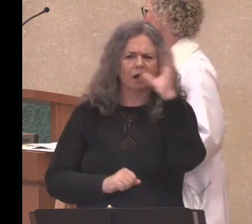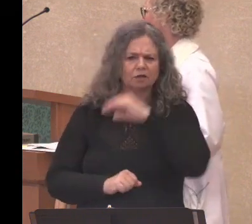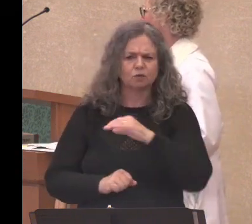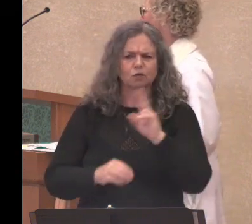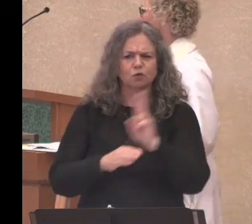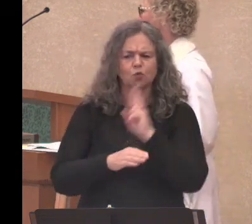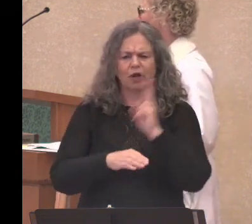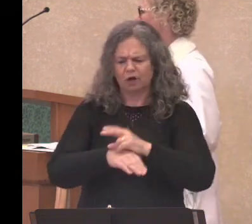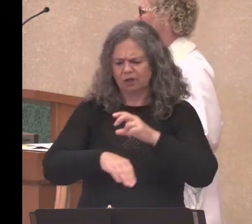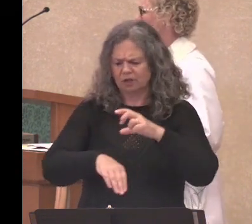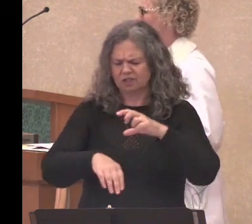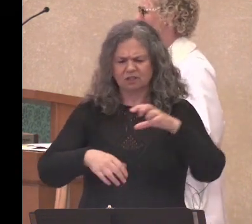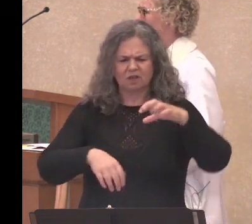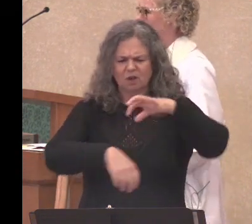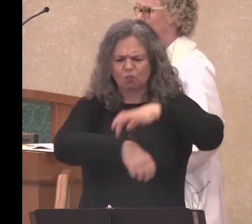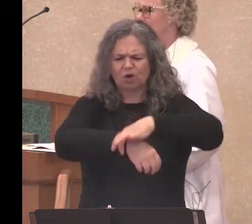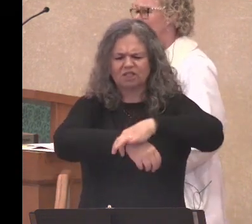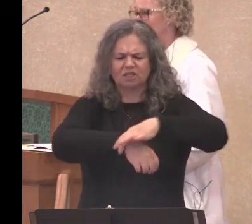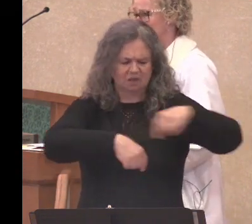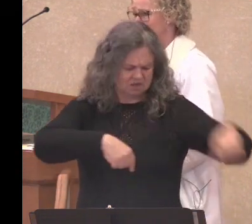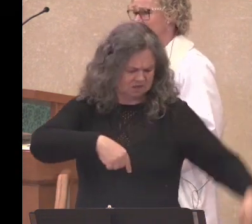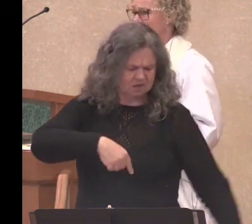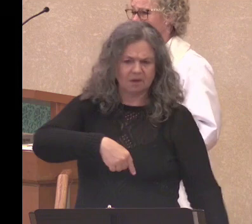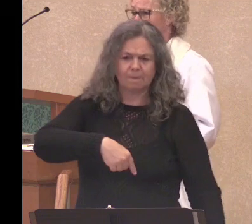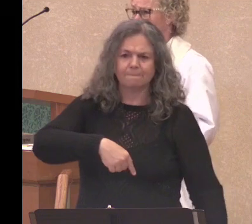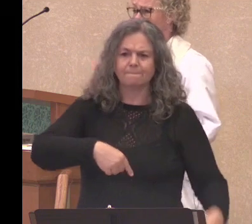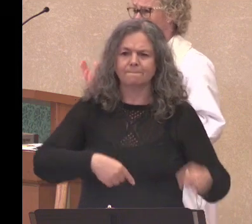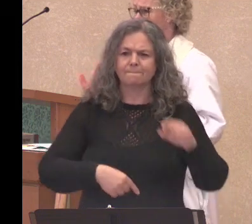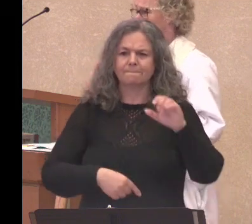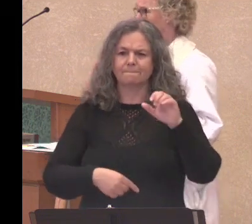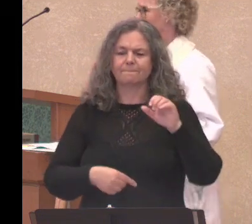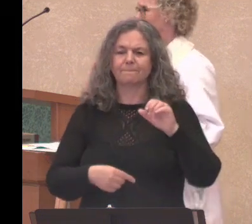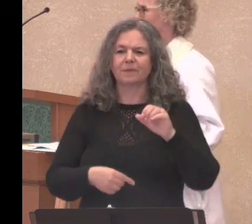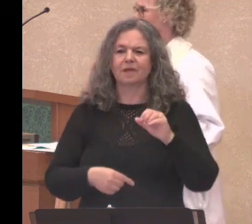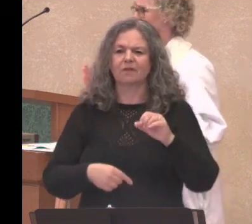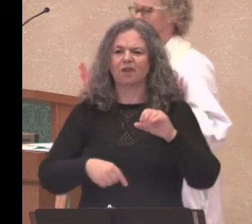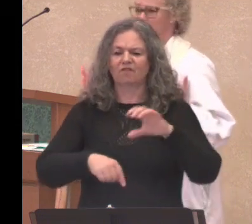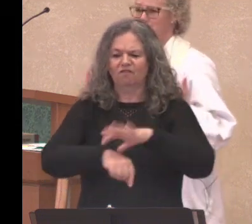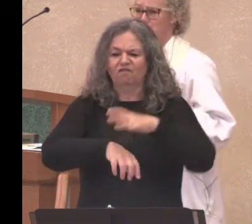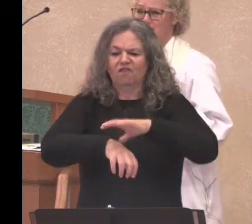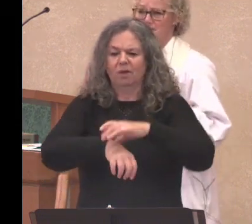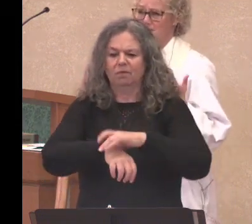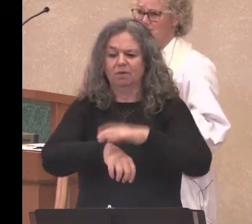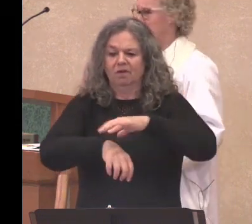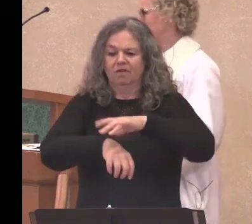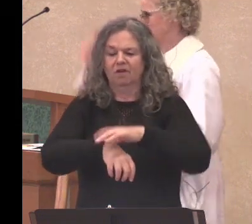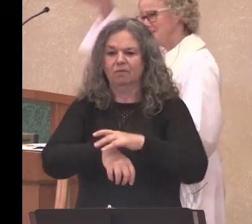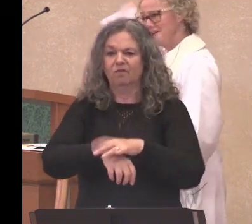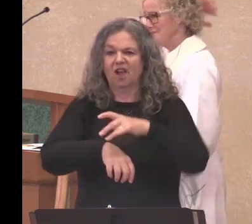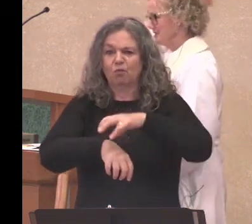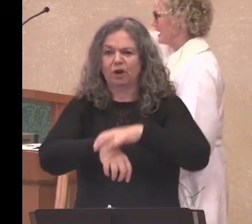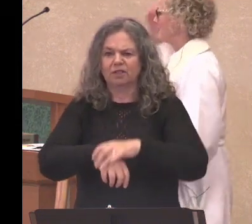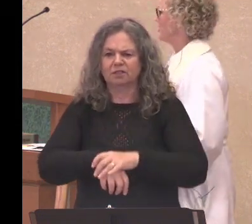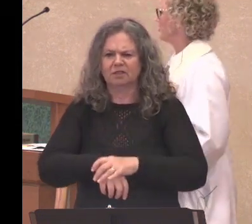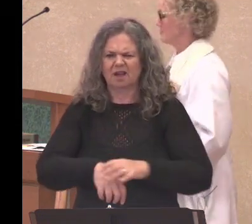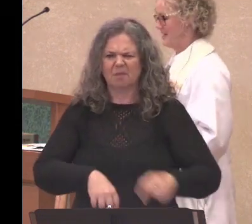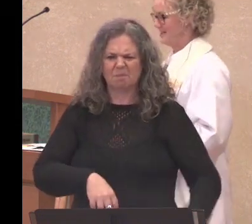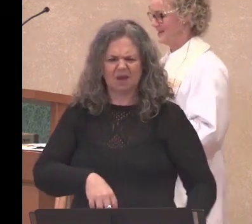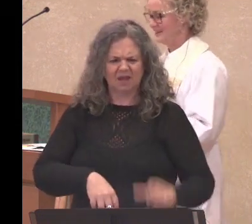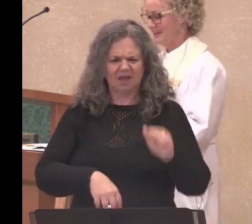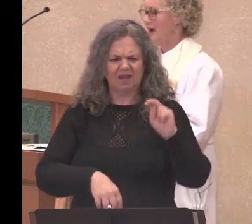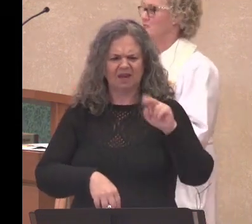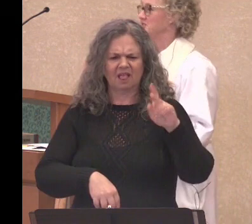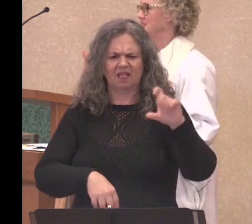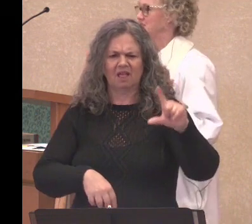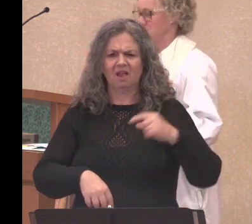bracelet around my ankle that would vibrate and imitate something or other inside the earth. I don't know, that part really kind of went over my